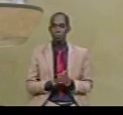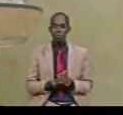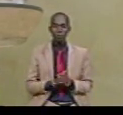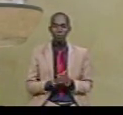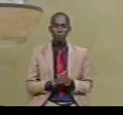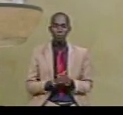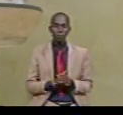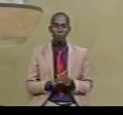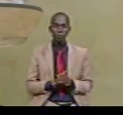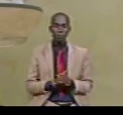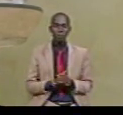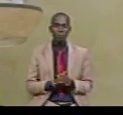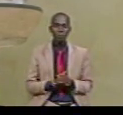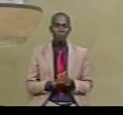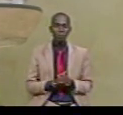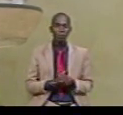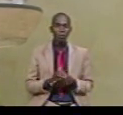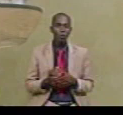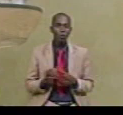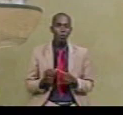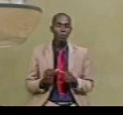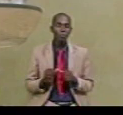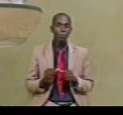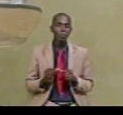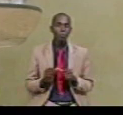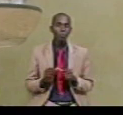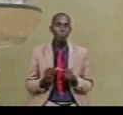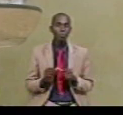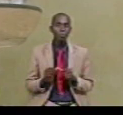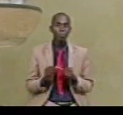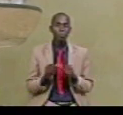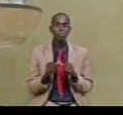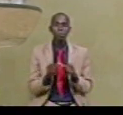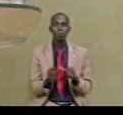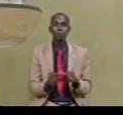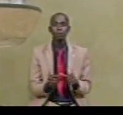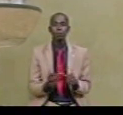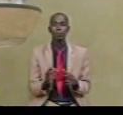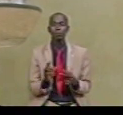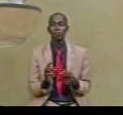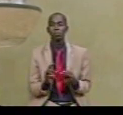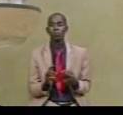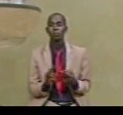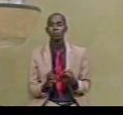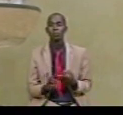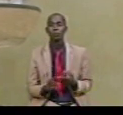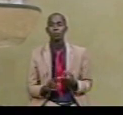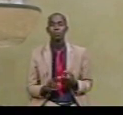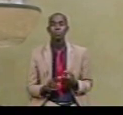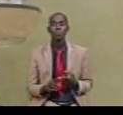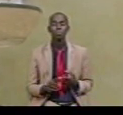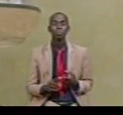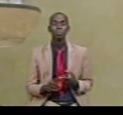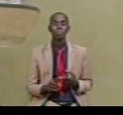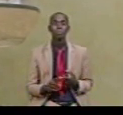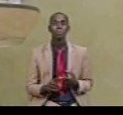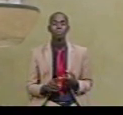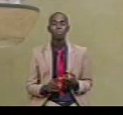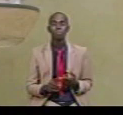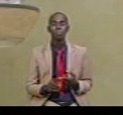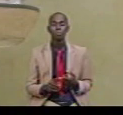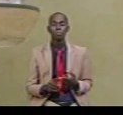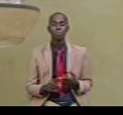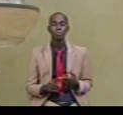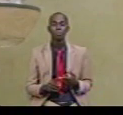wal-Quraza, continue to burn in the hearts of many succeeding generations to come in